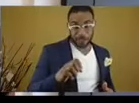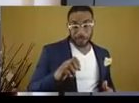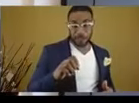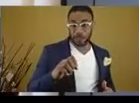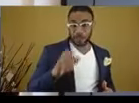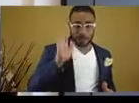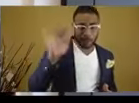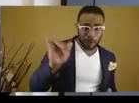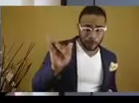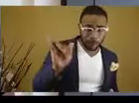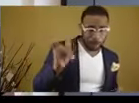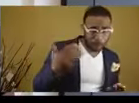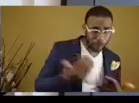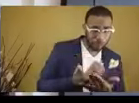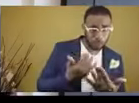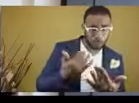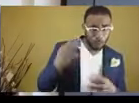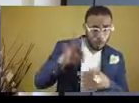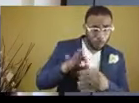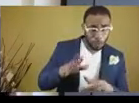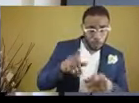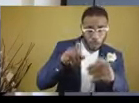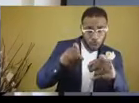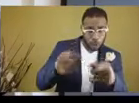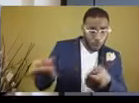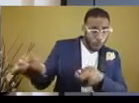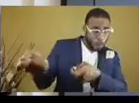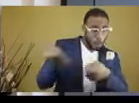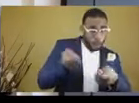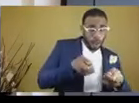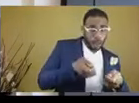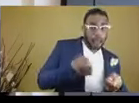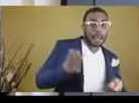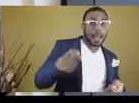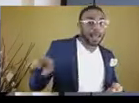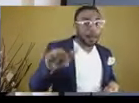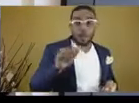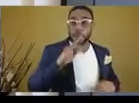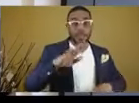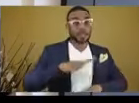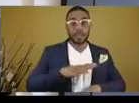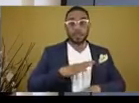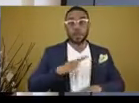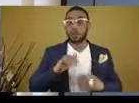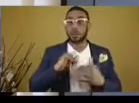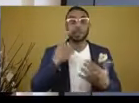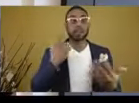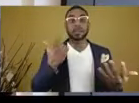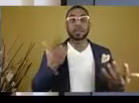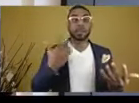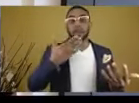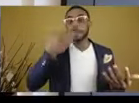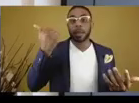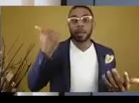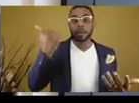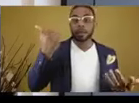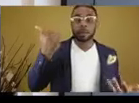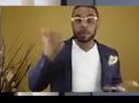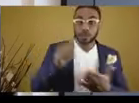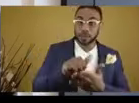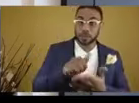sounds like these new voters that you brought in, that they won't be satisfied with just a better